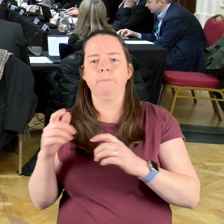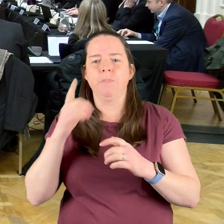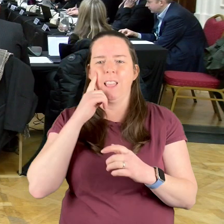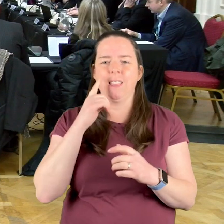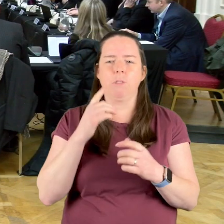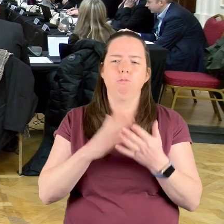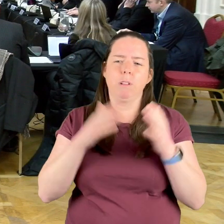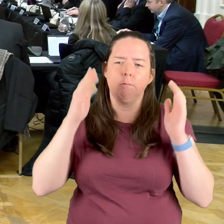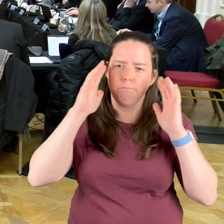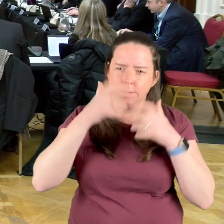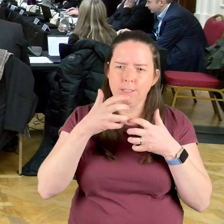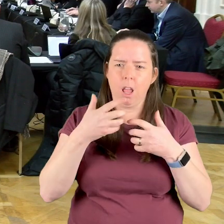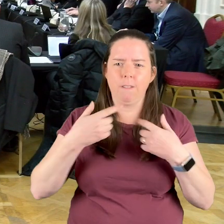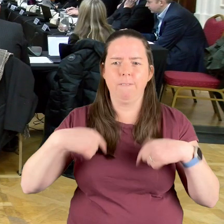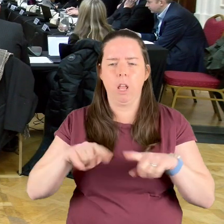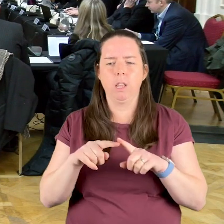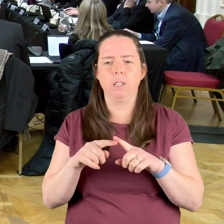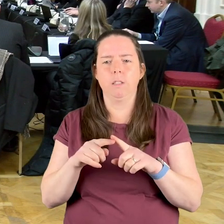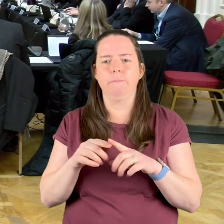for us that,